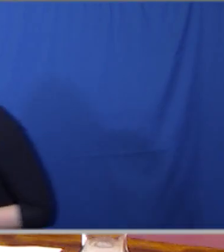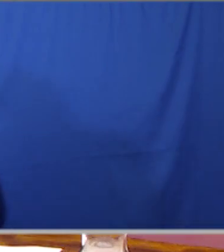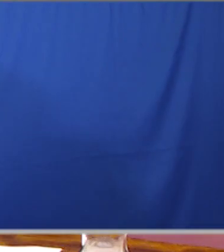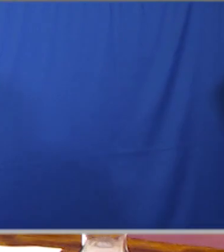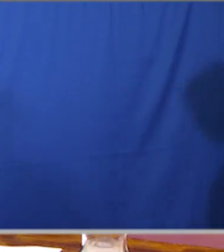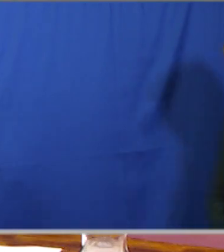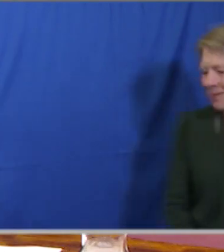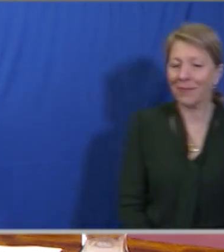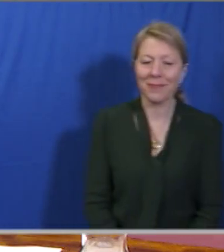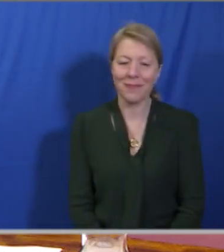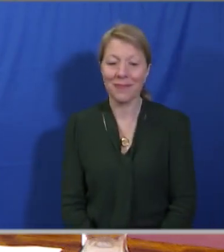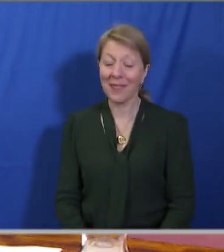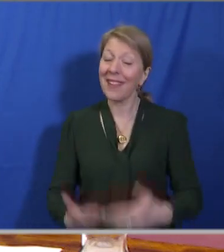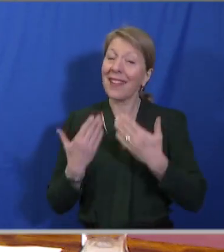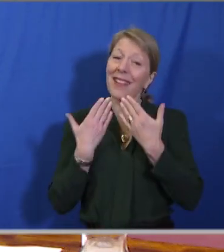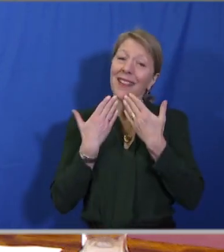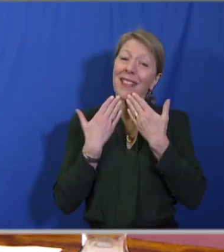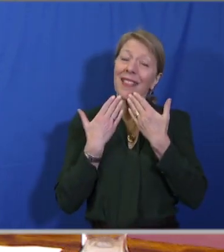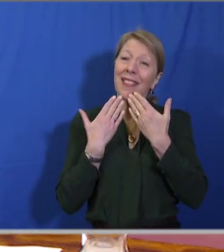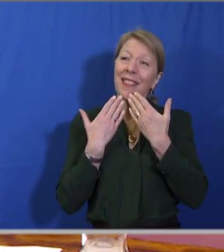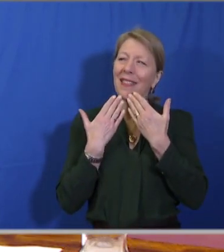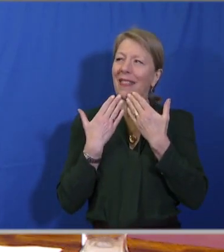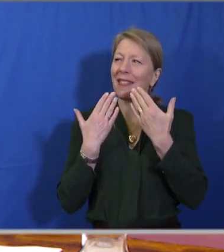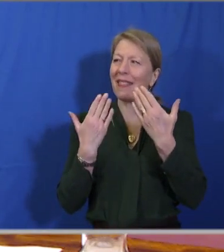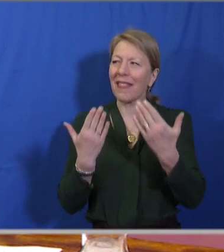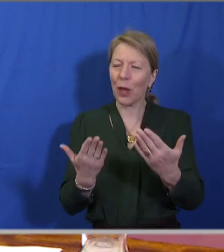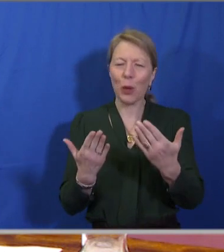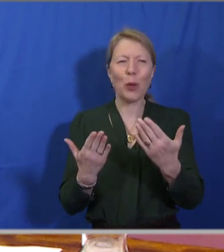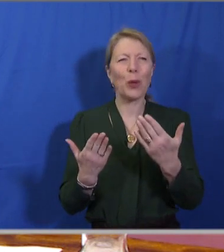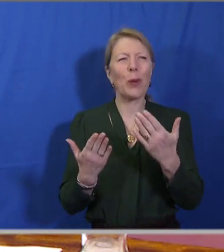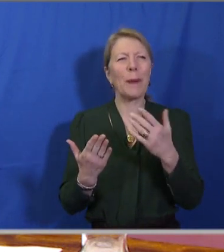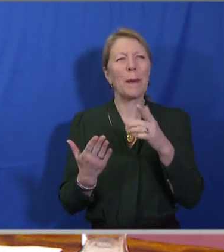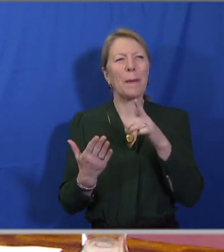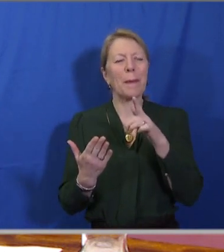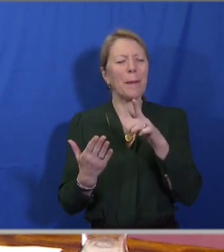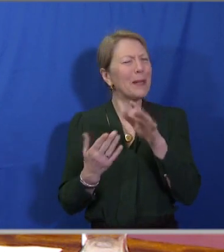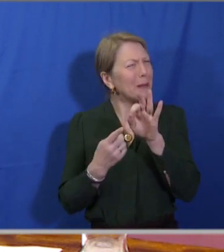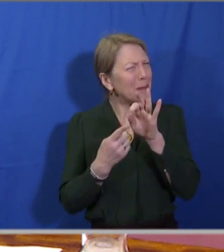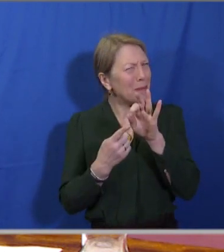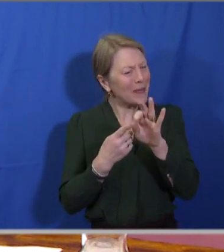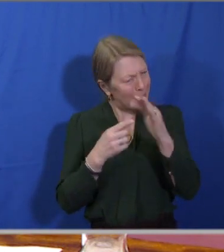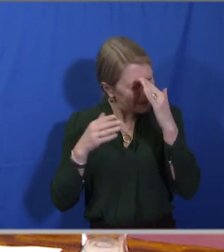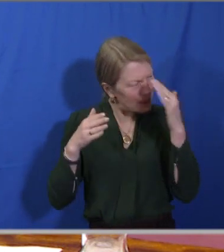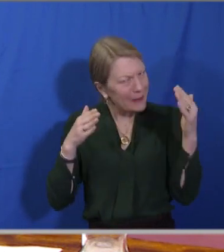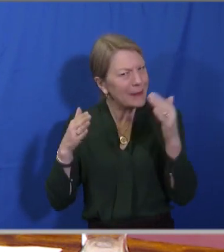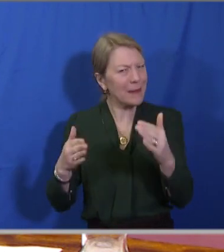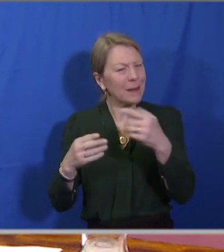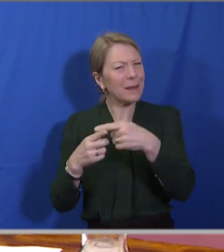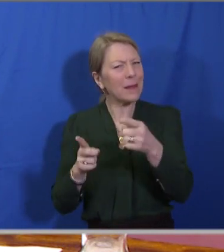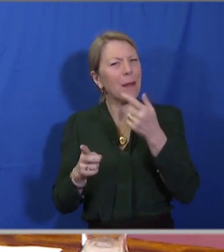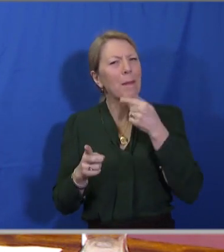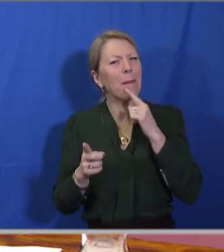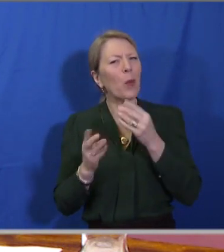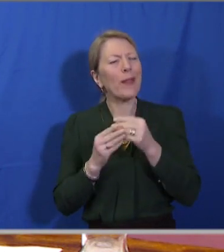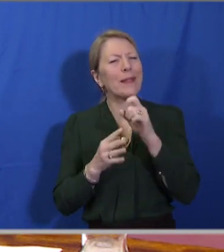suppose in some ways I don't think it was specific enough to those people living with disability, and certainly towards the end of your response there, it looked like you